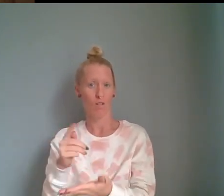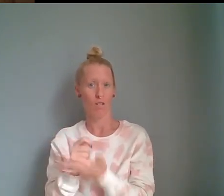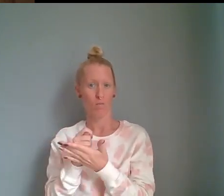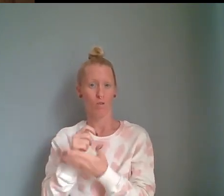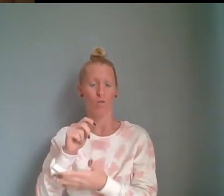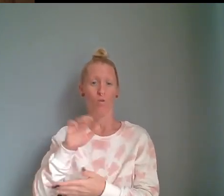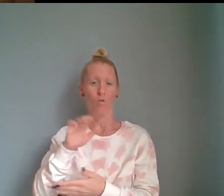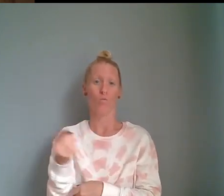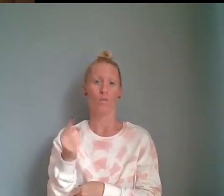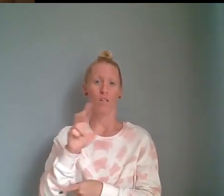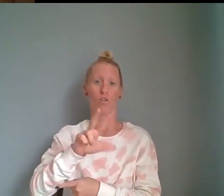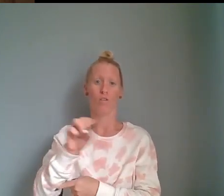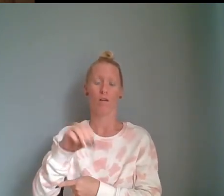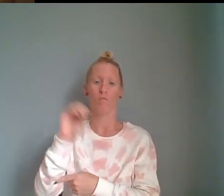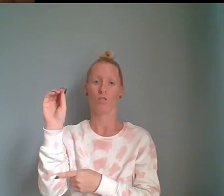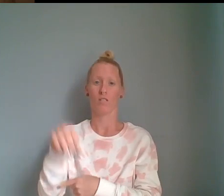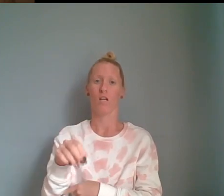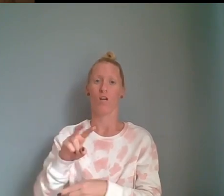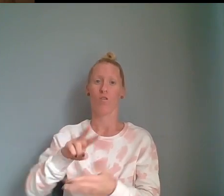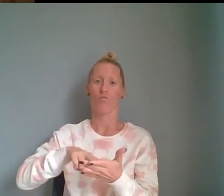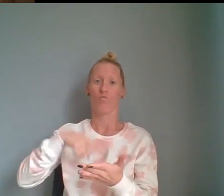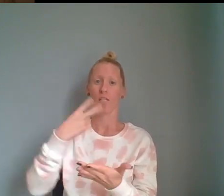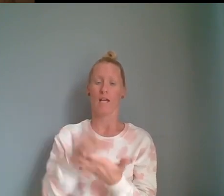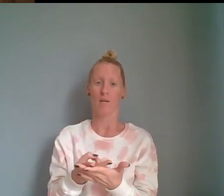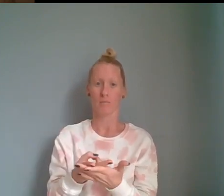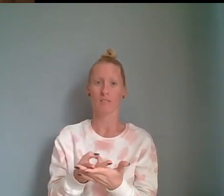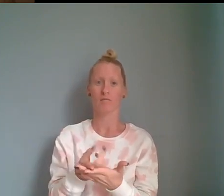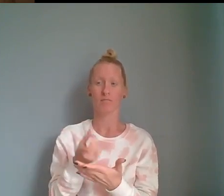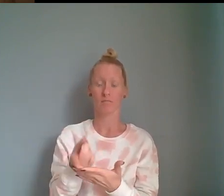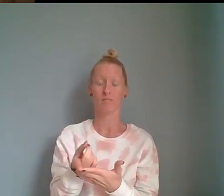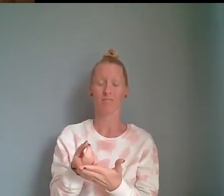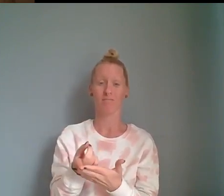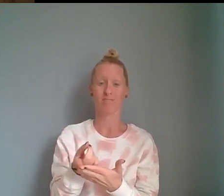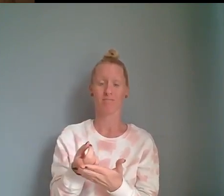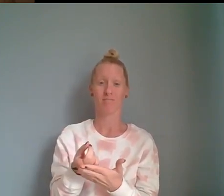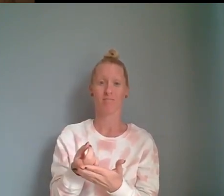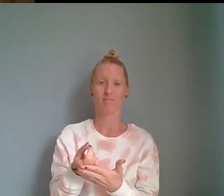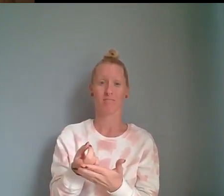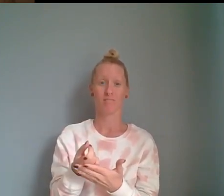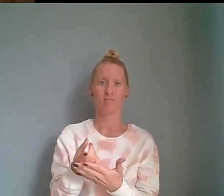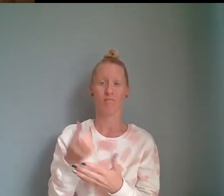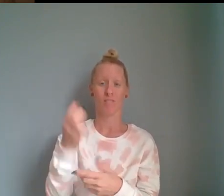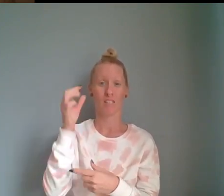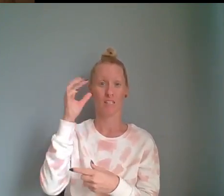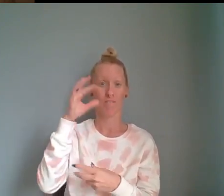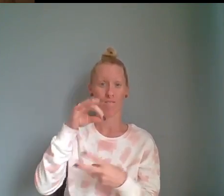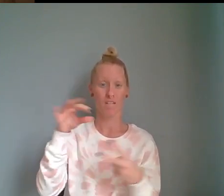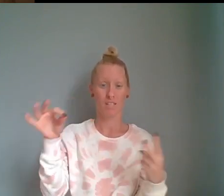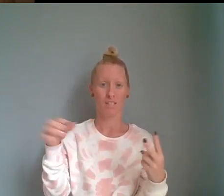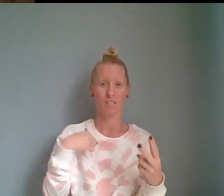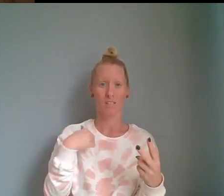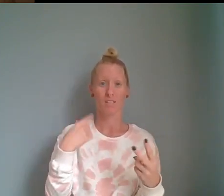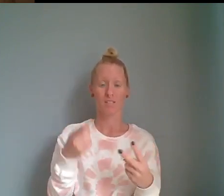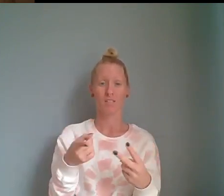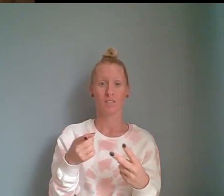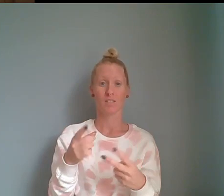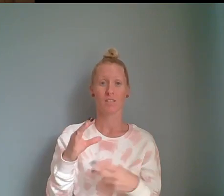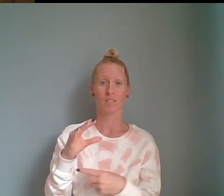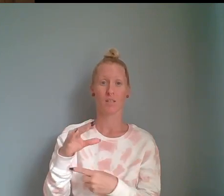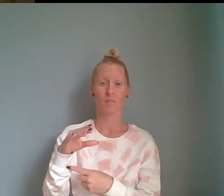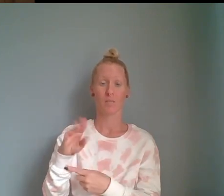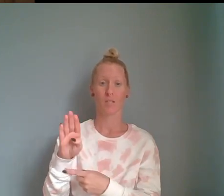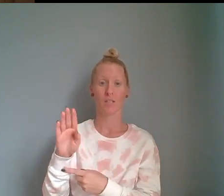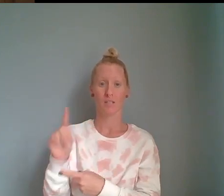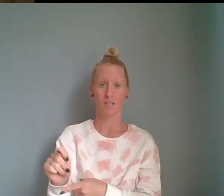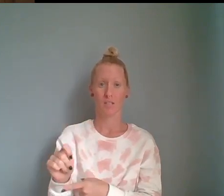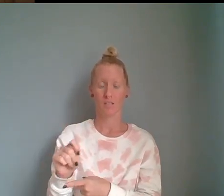relapsed. So, and this kind of finding has been replicated over and over again, namely that CBT can reduce